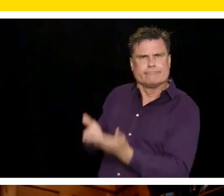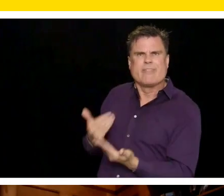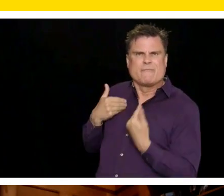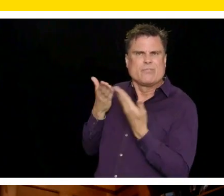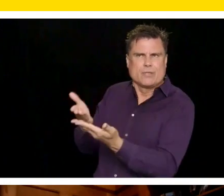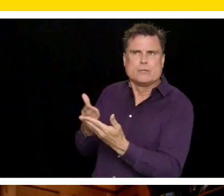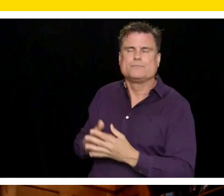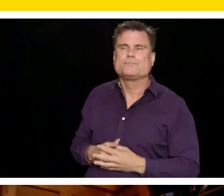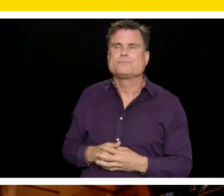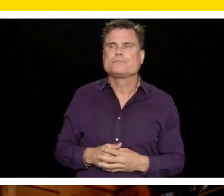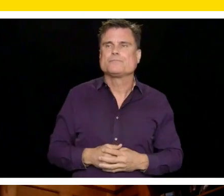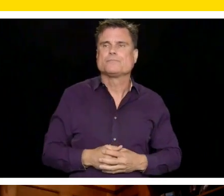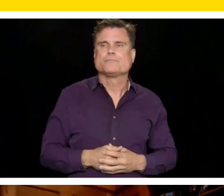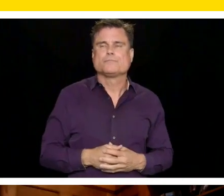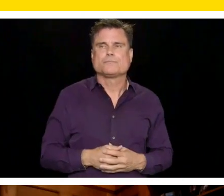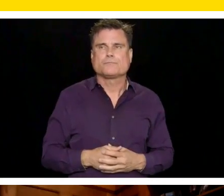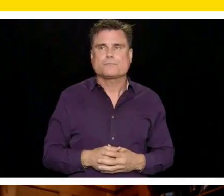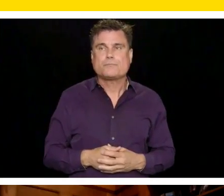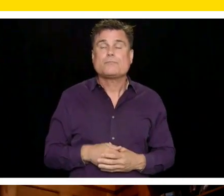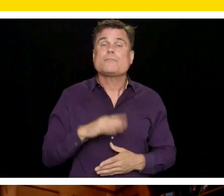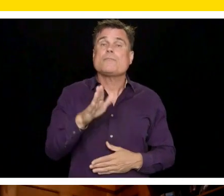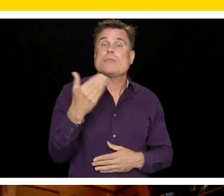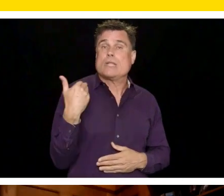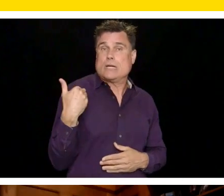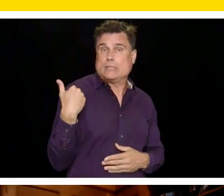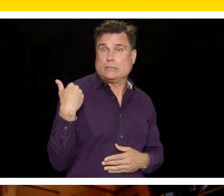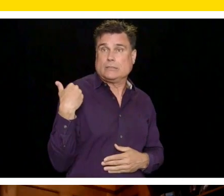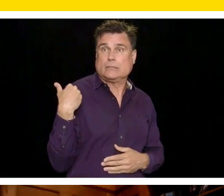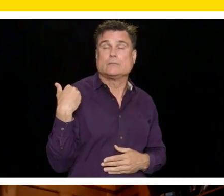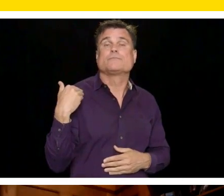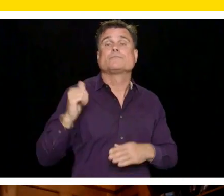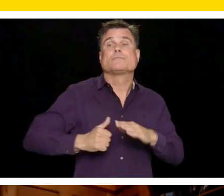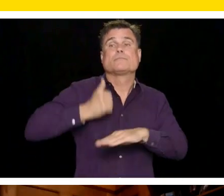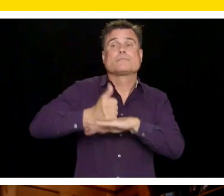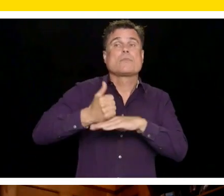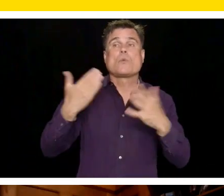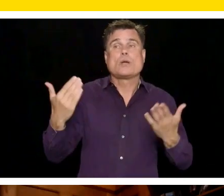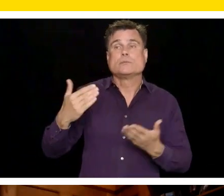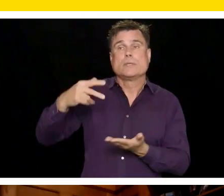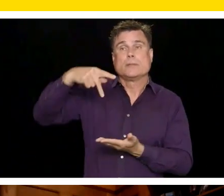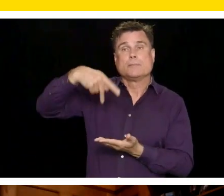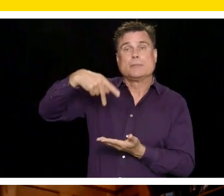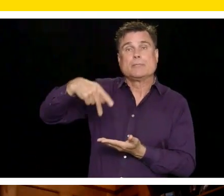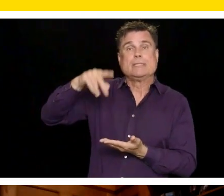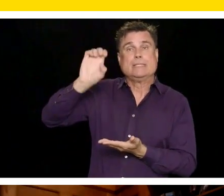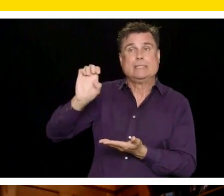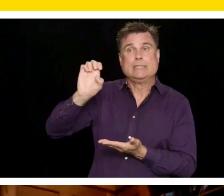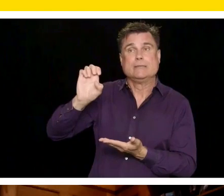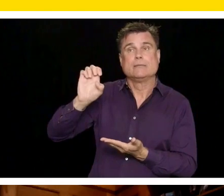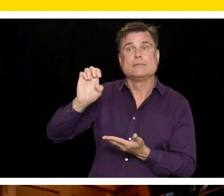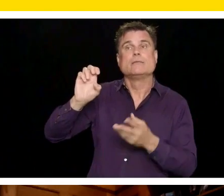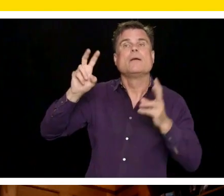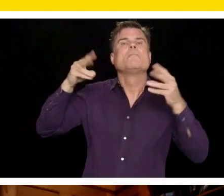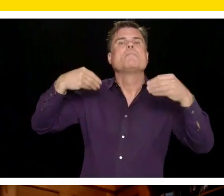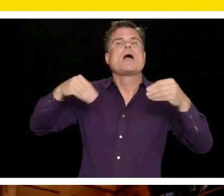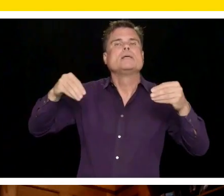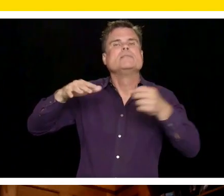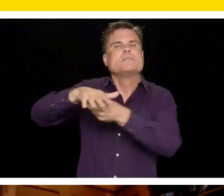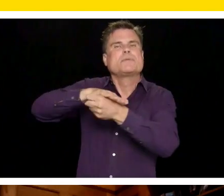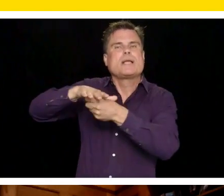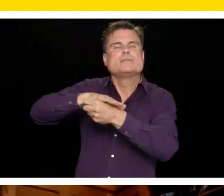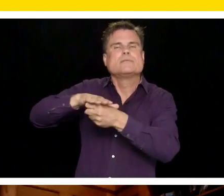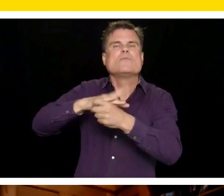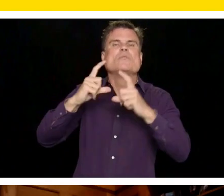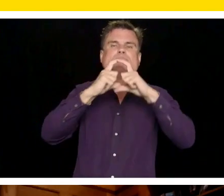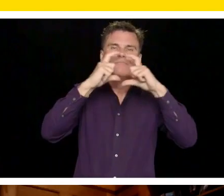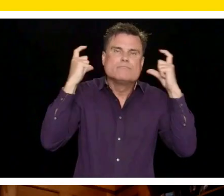recently launched our PPE marketplace, so you can find vendors that can supply necessary non-medical PPE so that you can operate